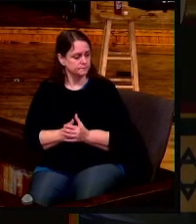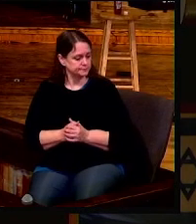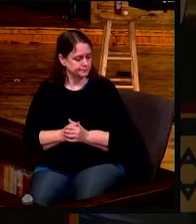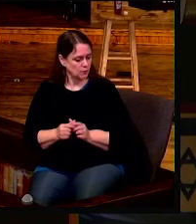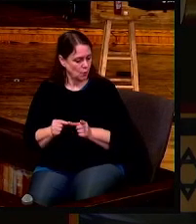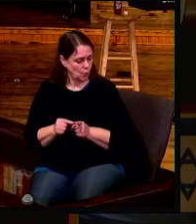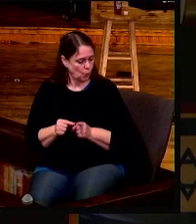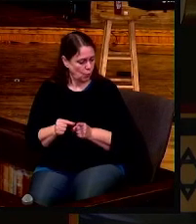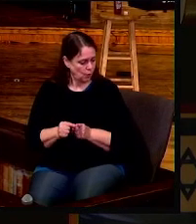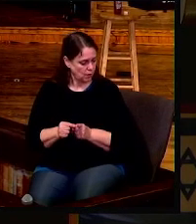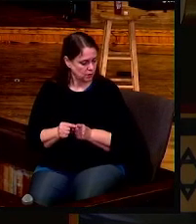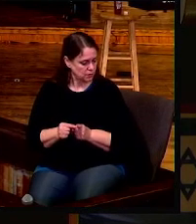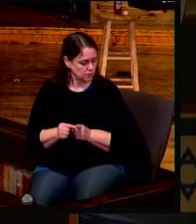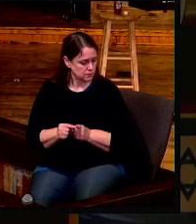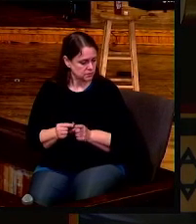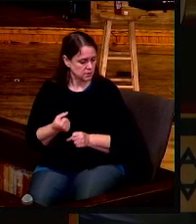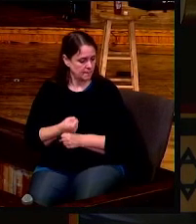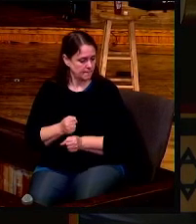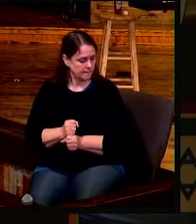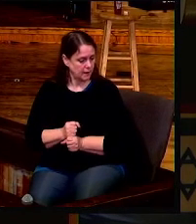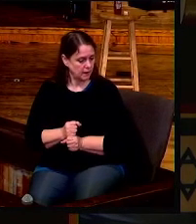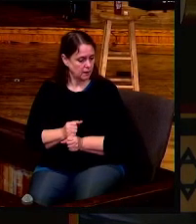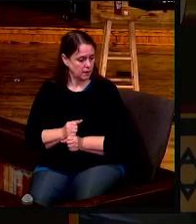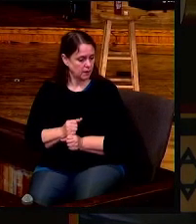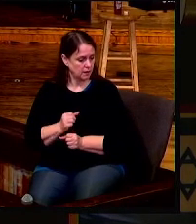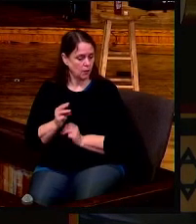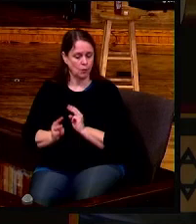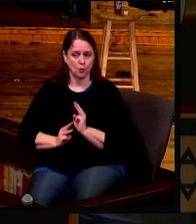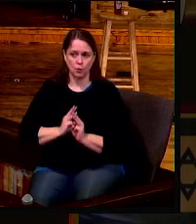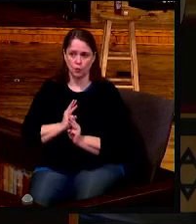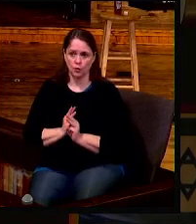words produce worlds, flip over to Genesis.